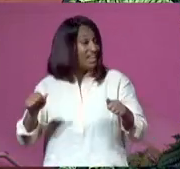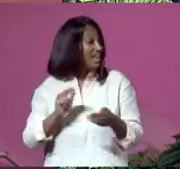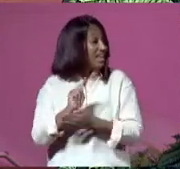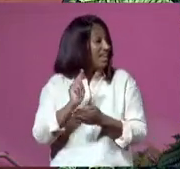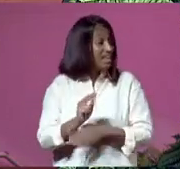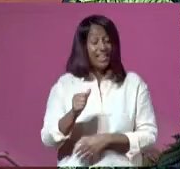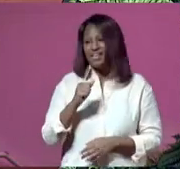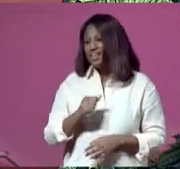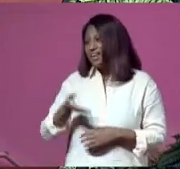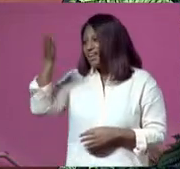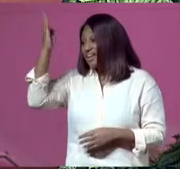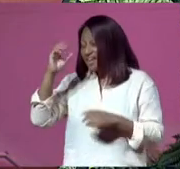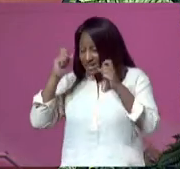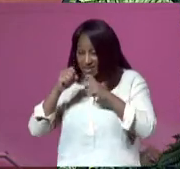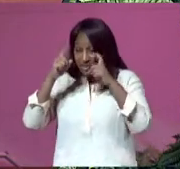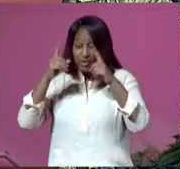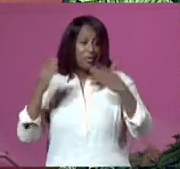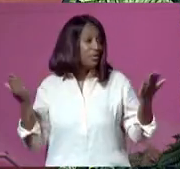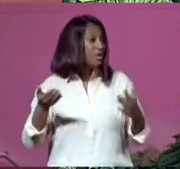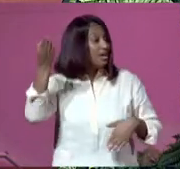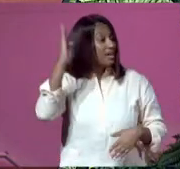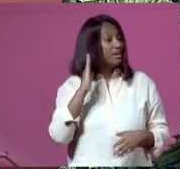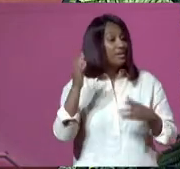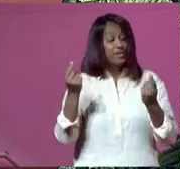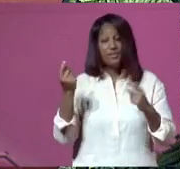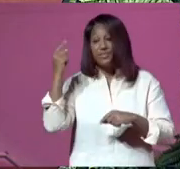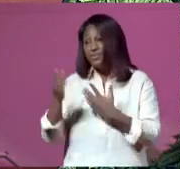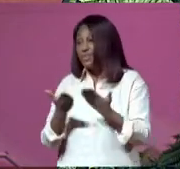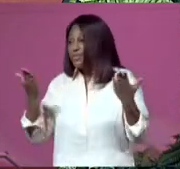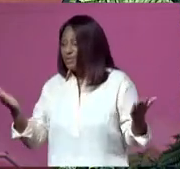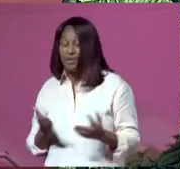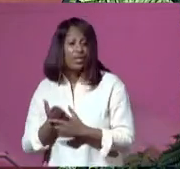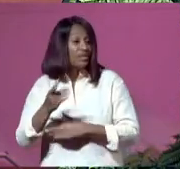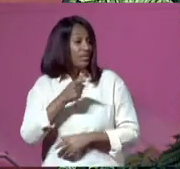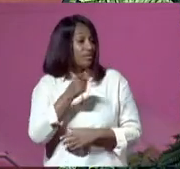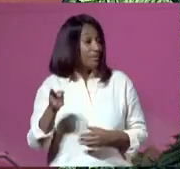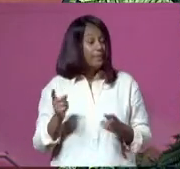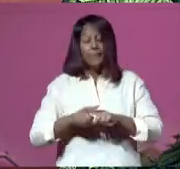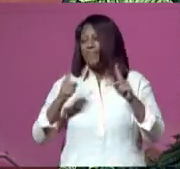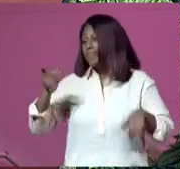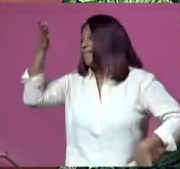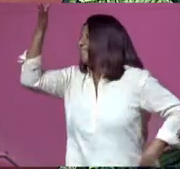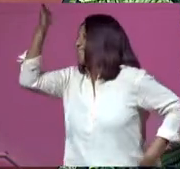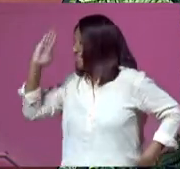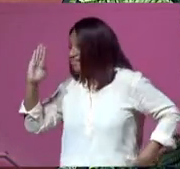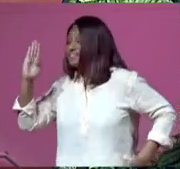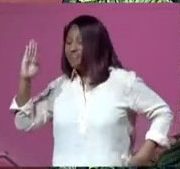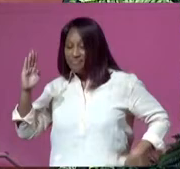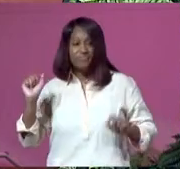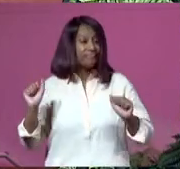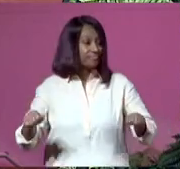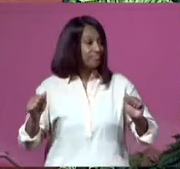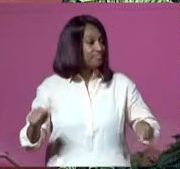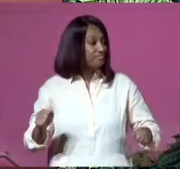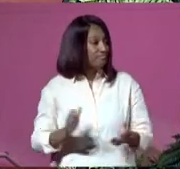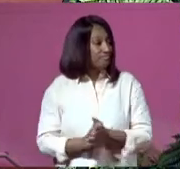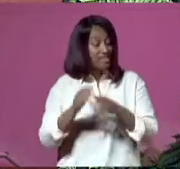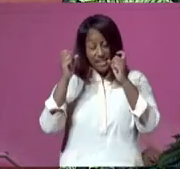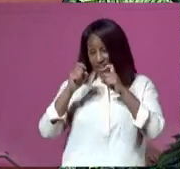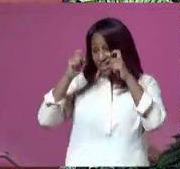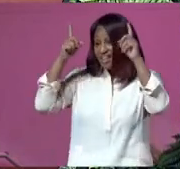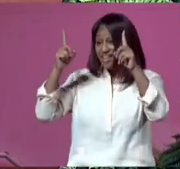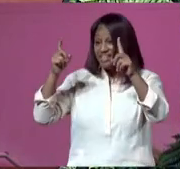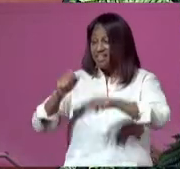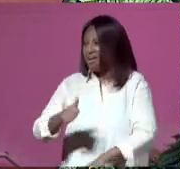only surprises in what God will do for you and through you, but God specializes in